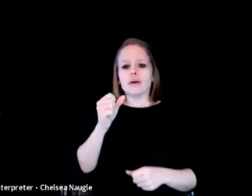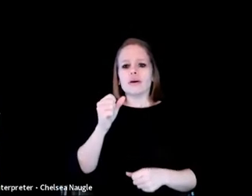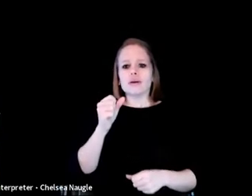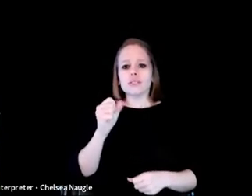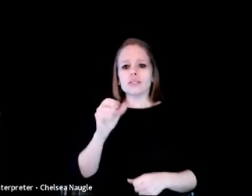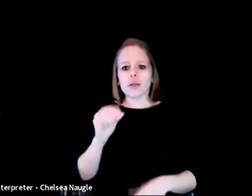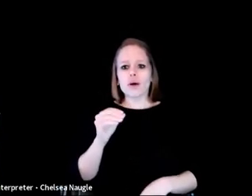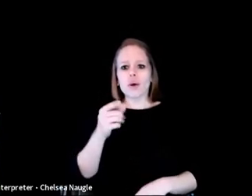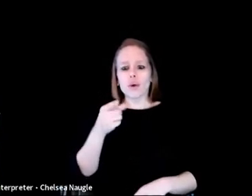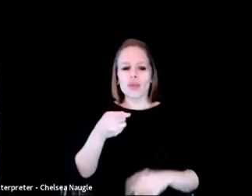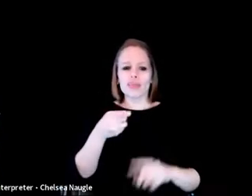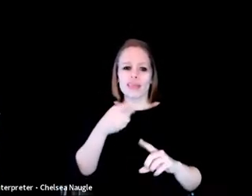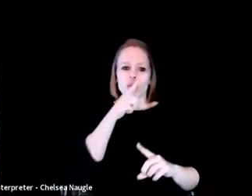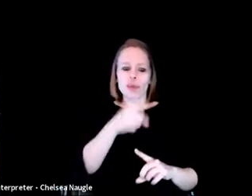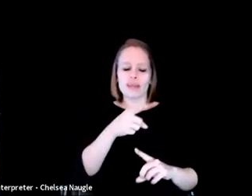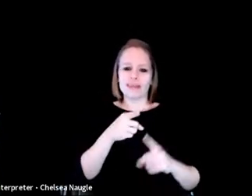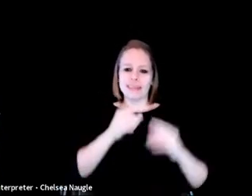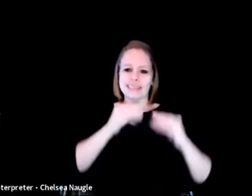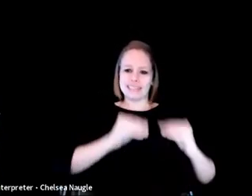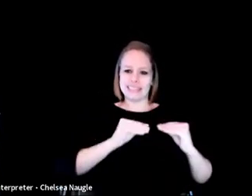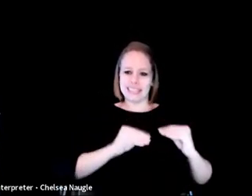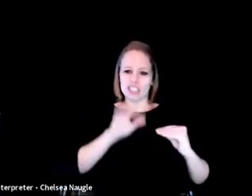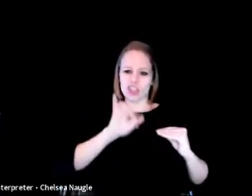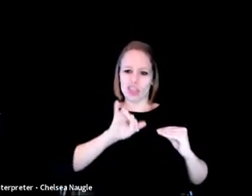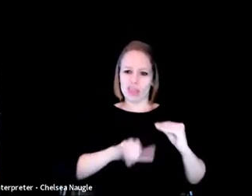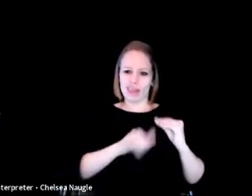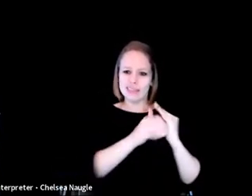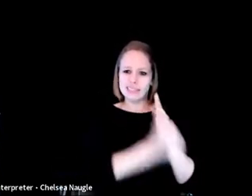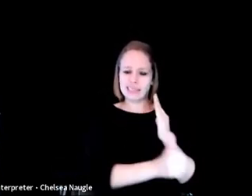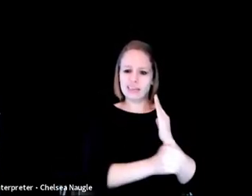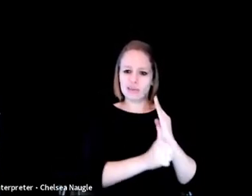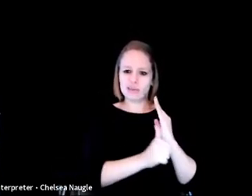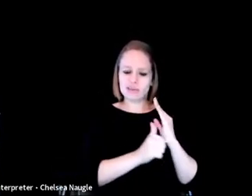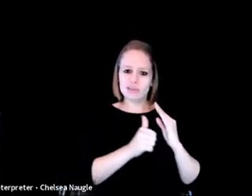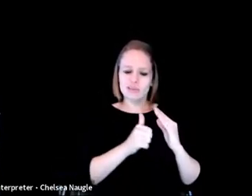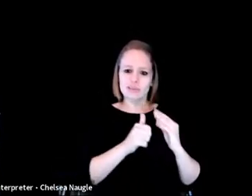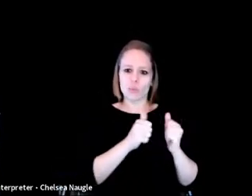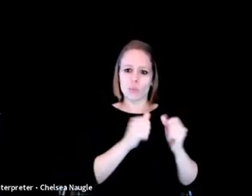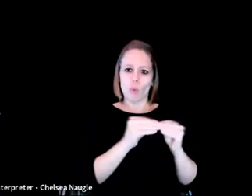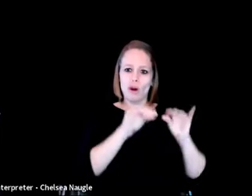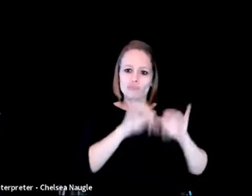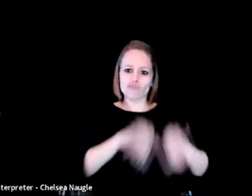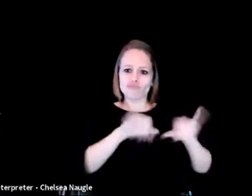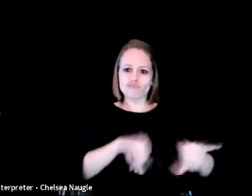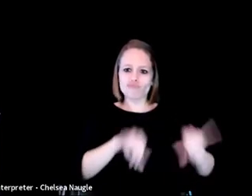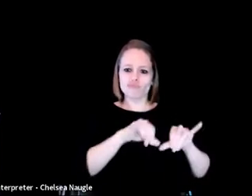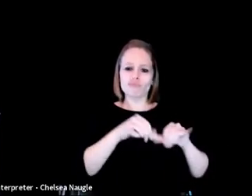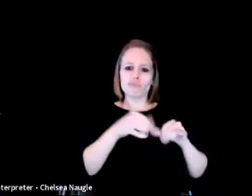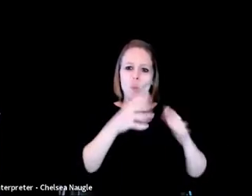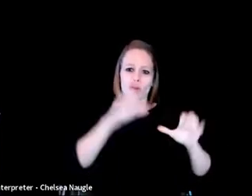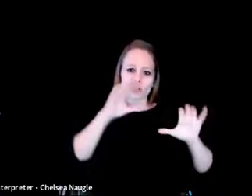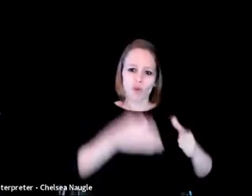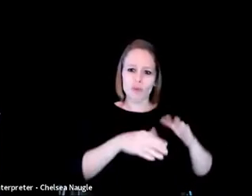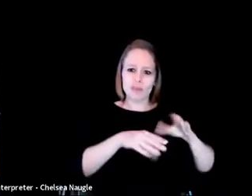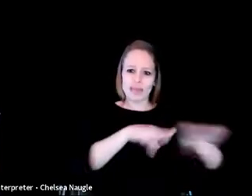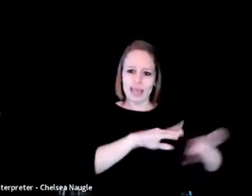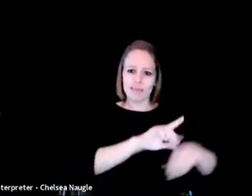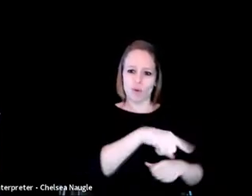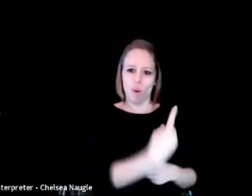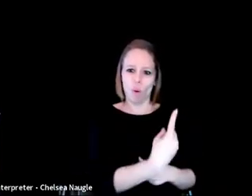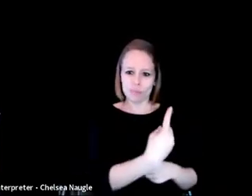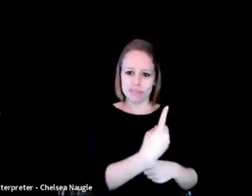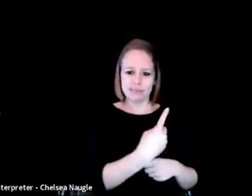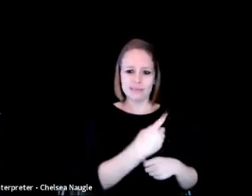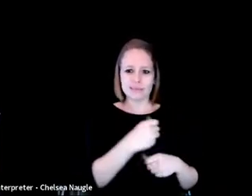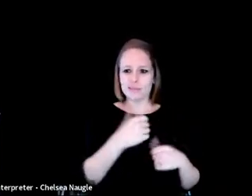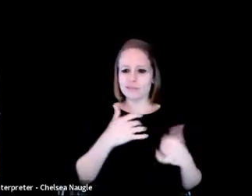kind of behavioral rote way versus a more kind of in context way. And then for a lot of kids who are deafblind, they